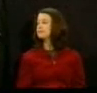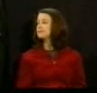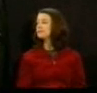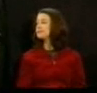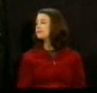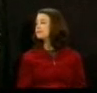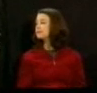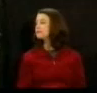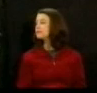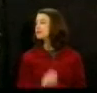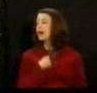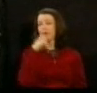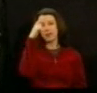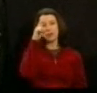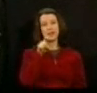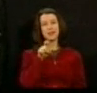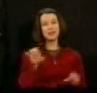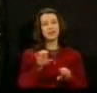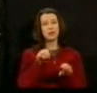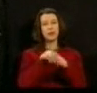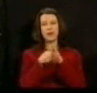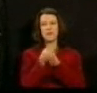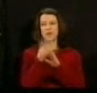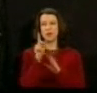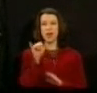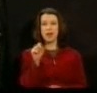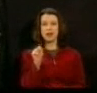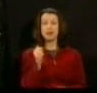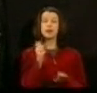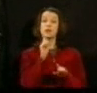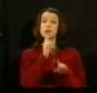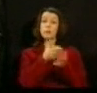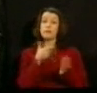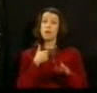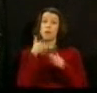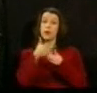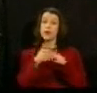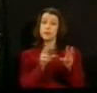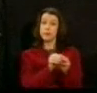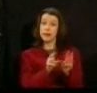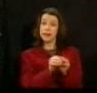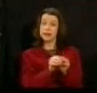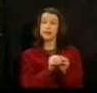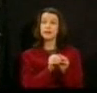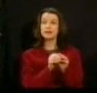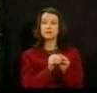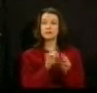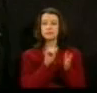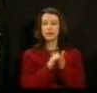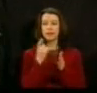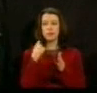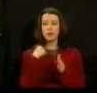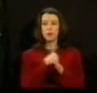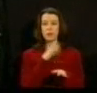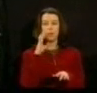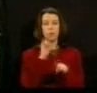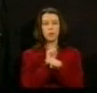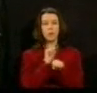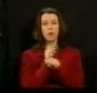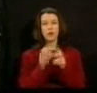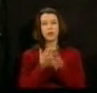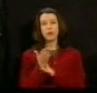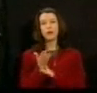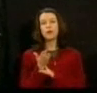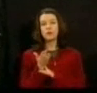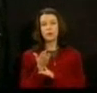I think we need to do it within a couple of days, certainly before the next meeting. So I think that's something we'll work through. I mean, I think